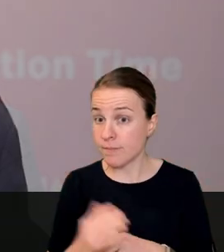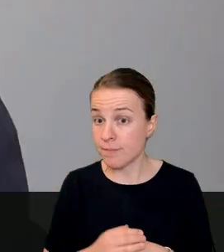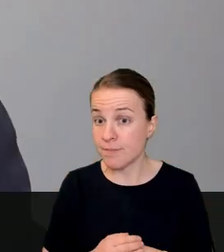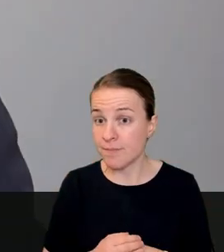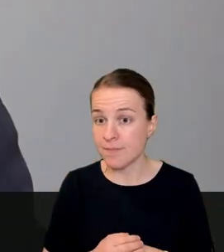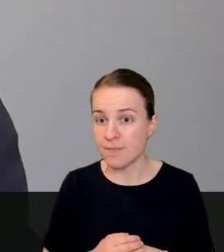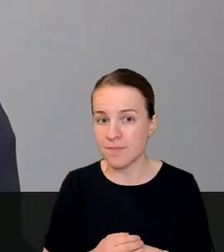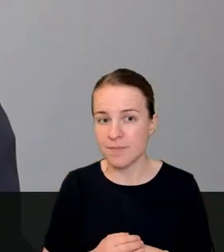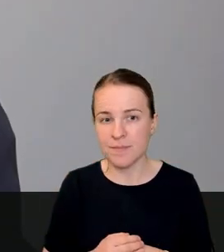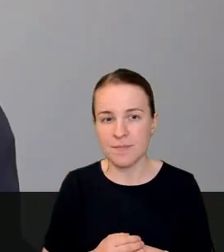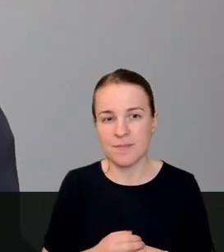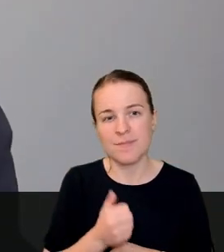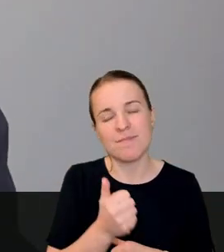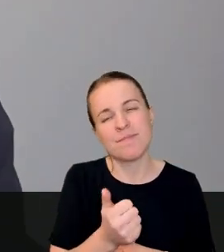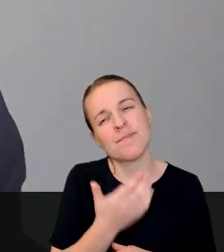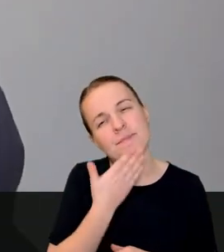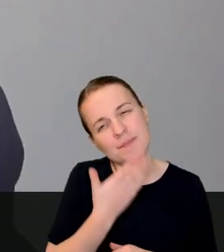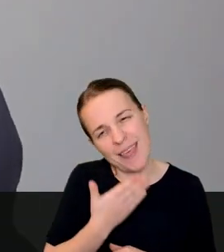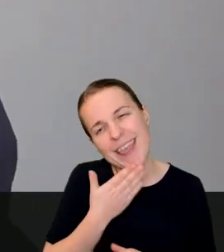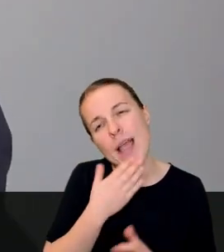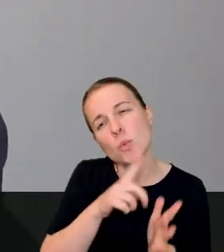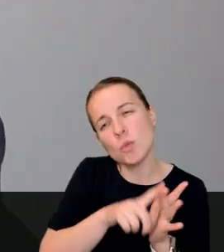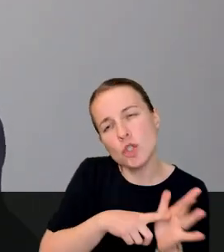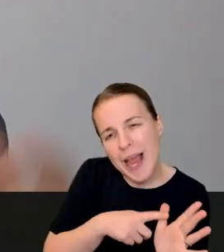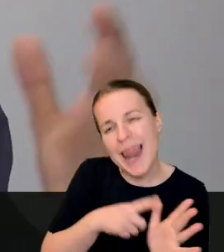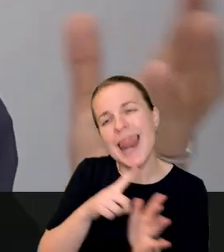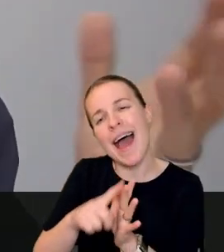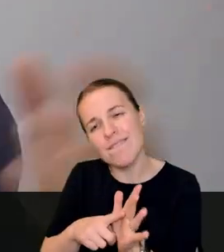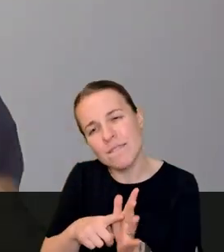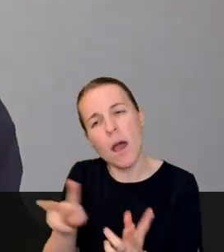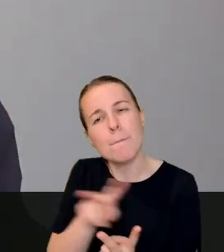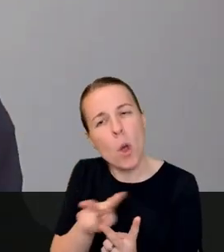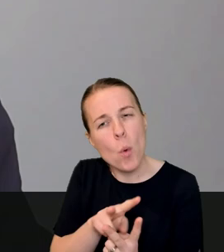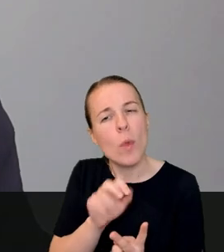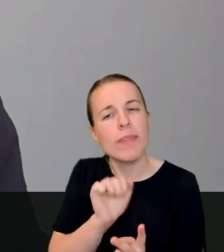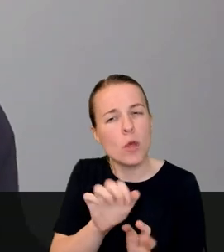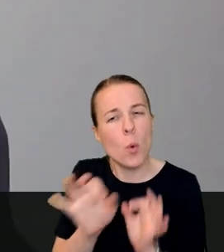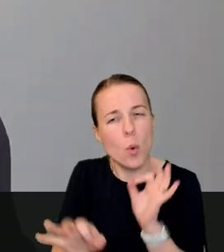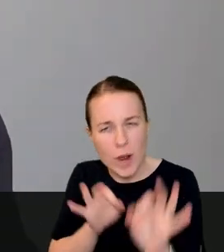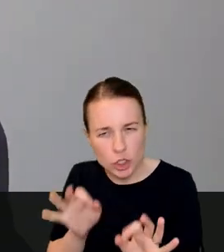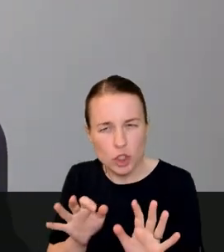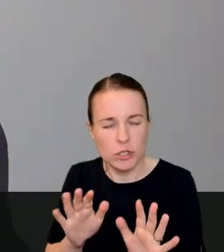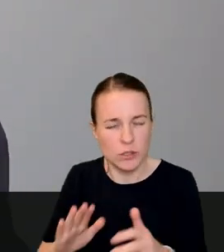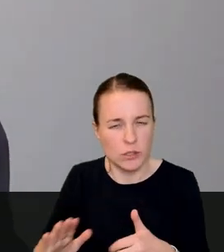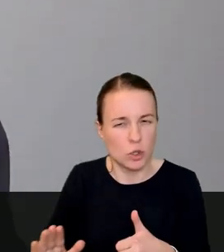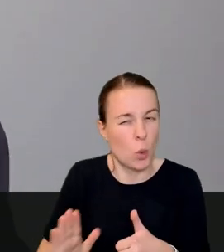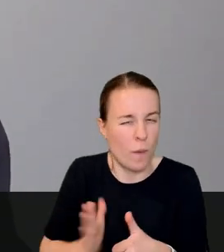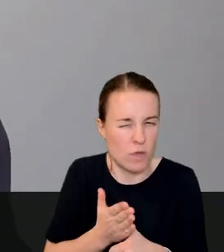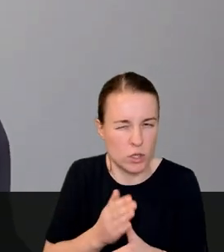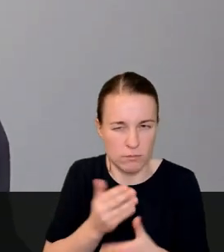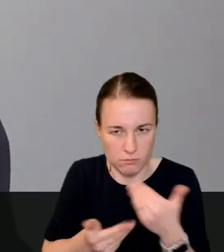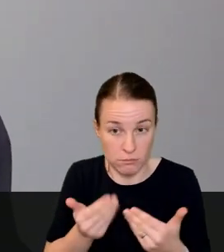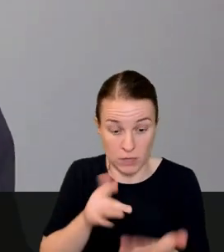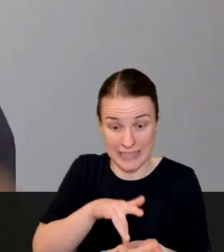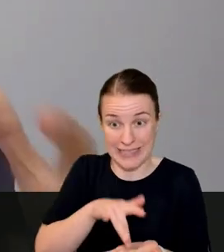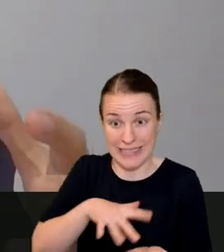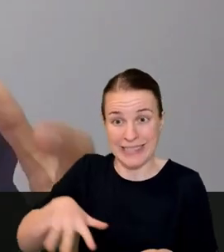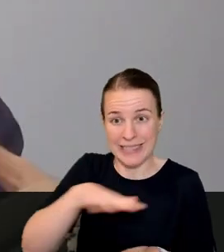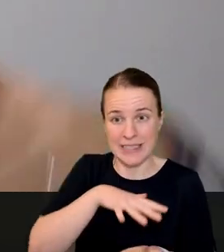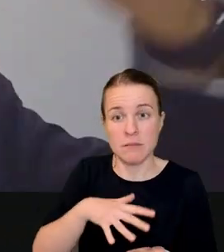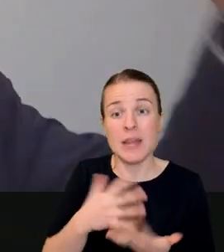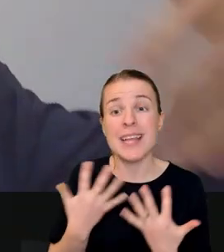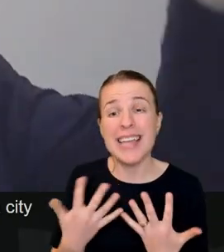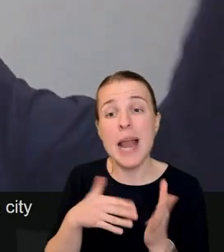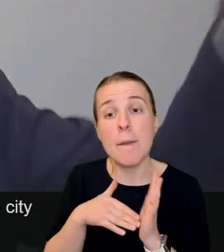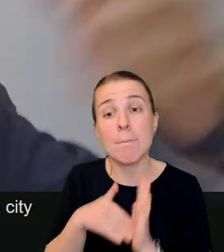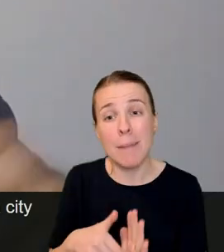and Javier, both of your questions. Jill, let me do with your question first. Look, we're a city of 10 million Londoners. We're basically a Roman town